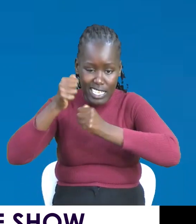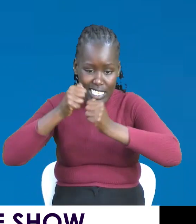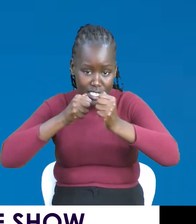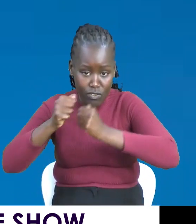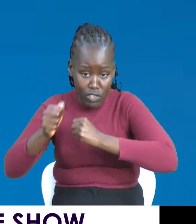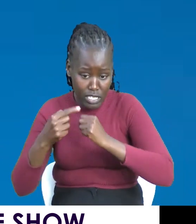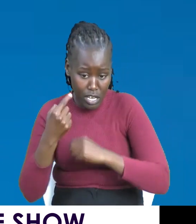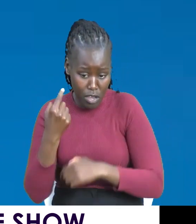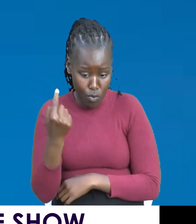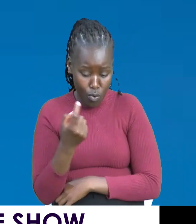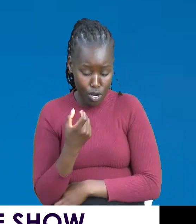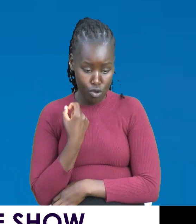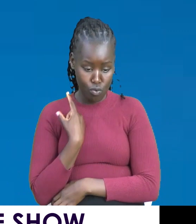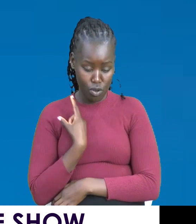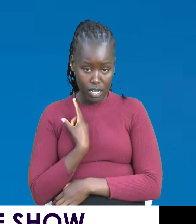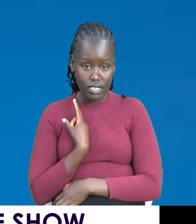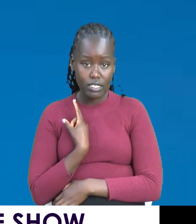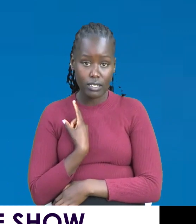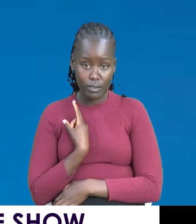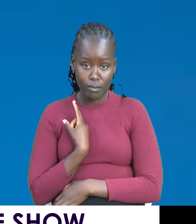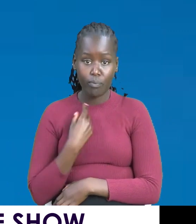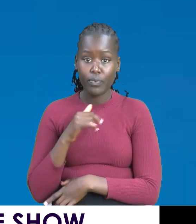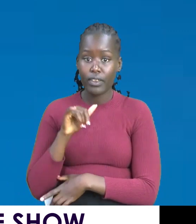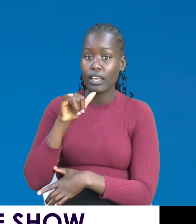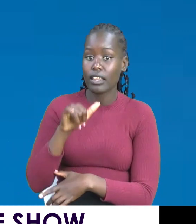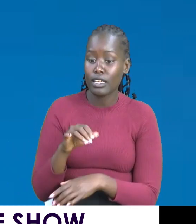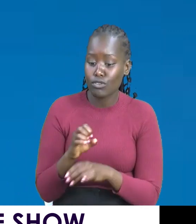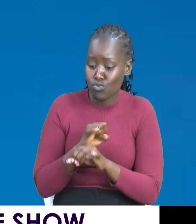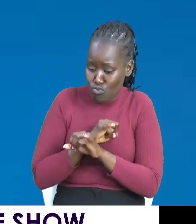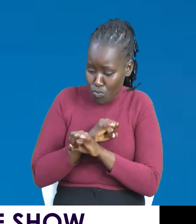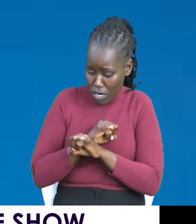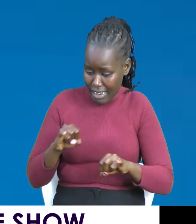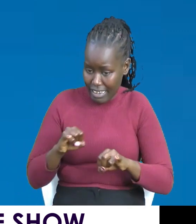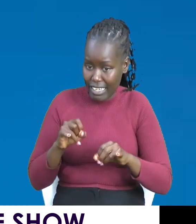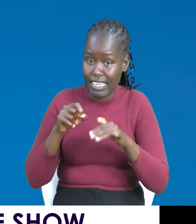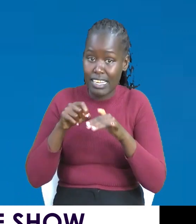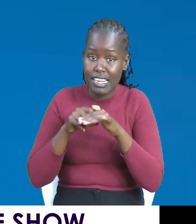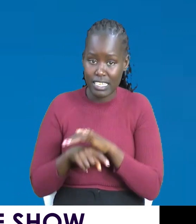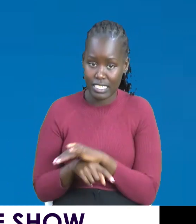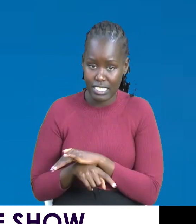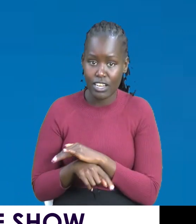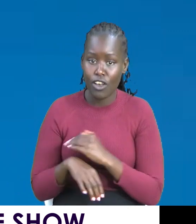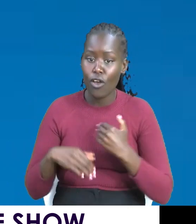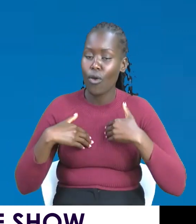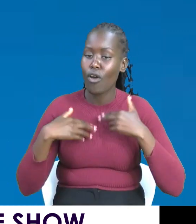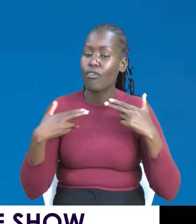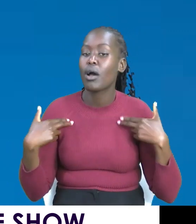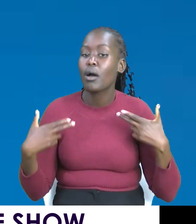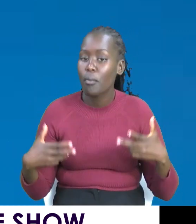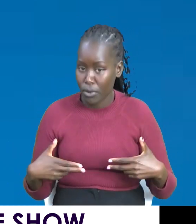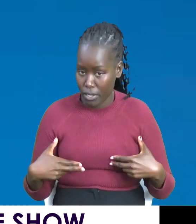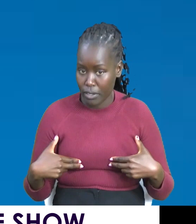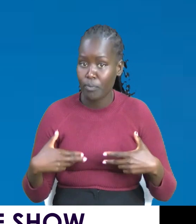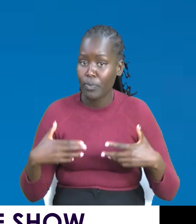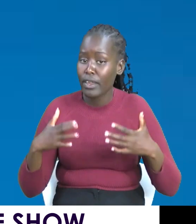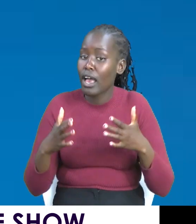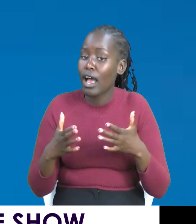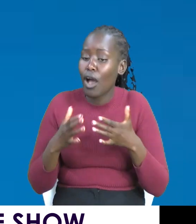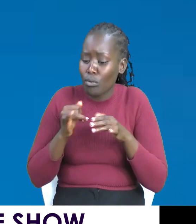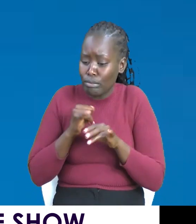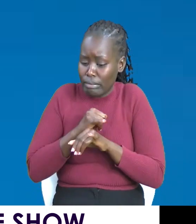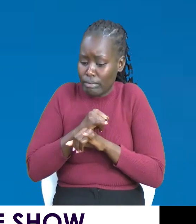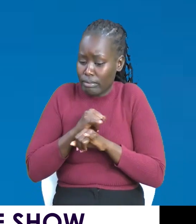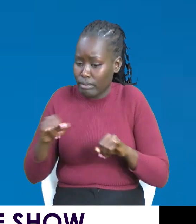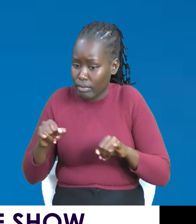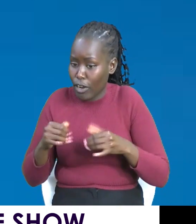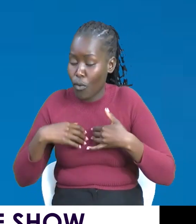If only you could understand that you are a pure seed. You have a body. Oh, how pure. You